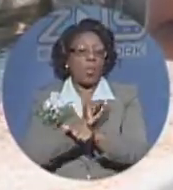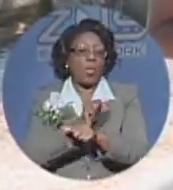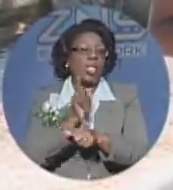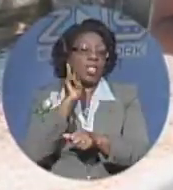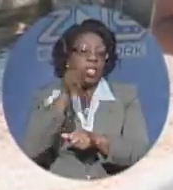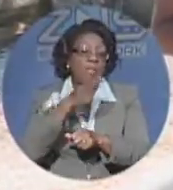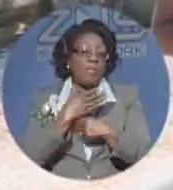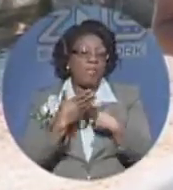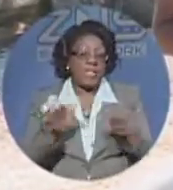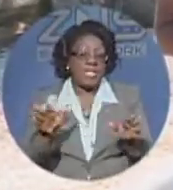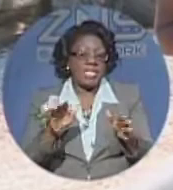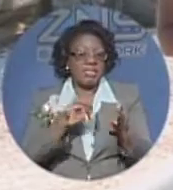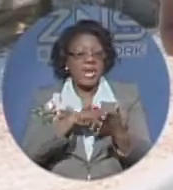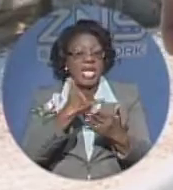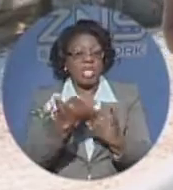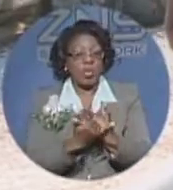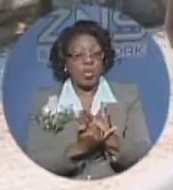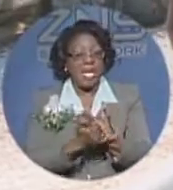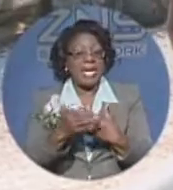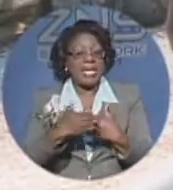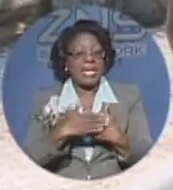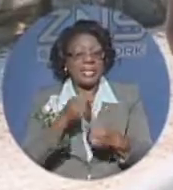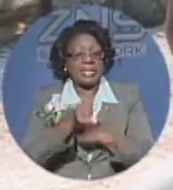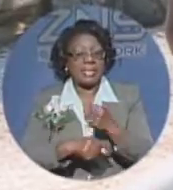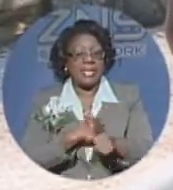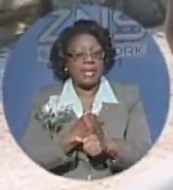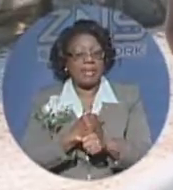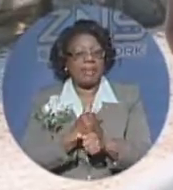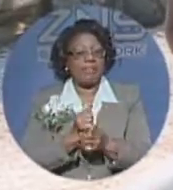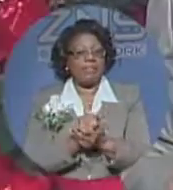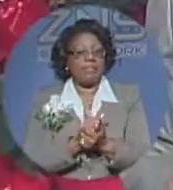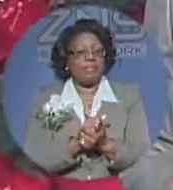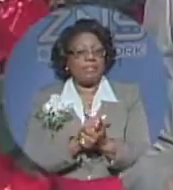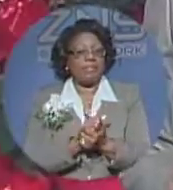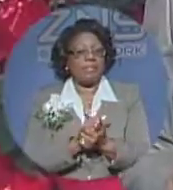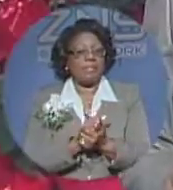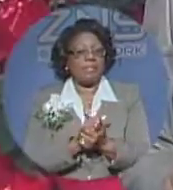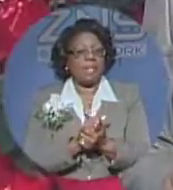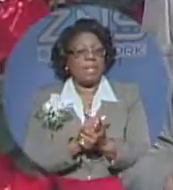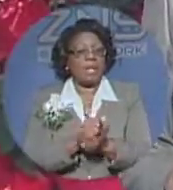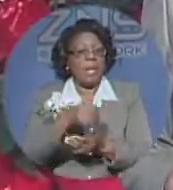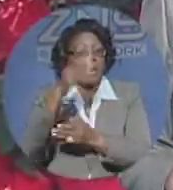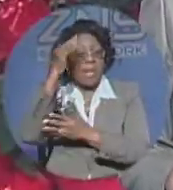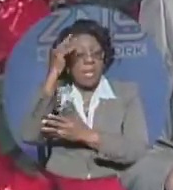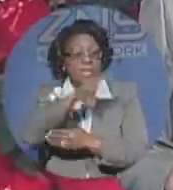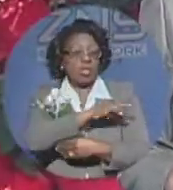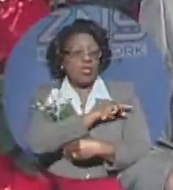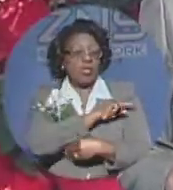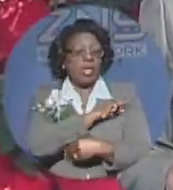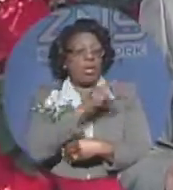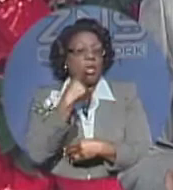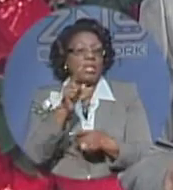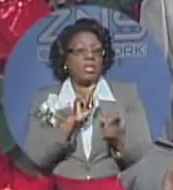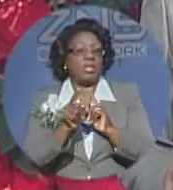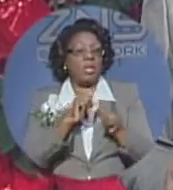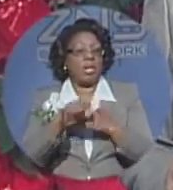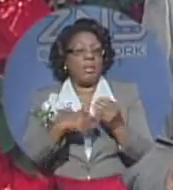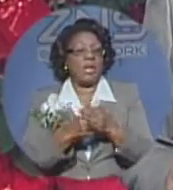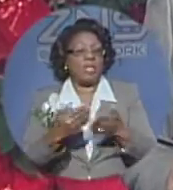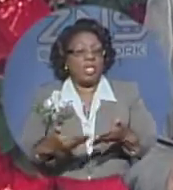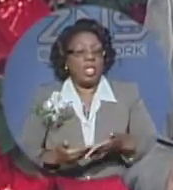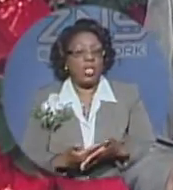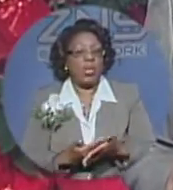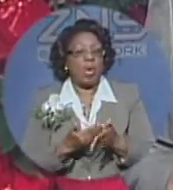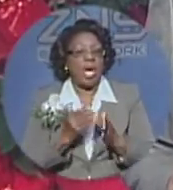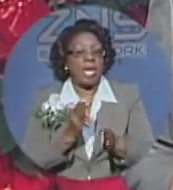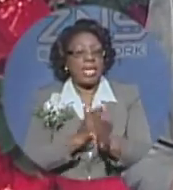July of next year. Janaea Noel, Ferguson, ZNS News. Well, Minister Grant also gave an update on the new and improved